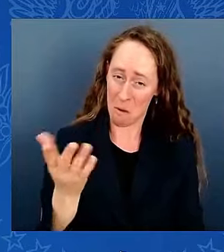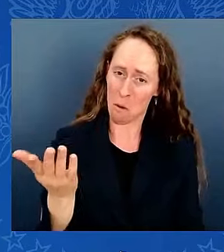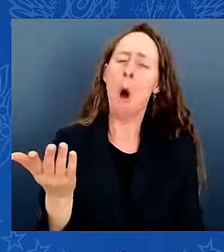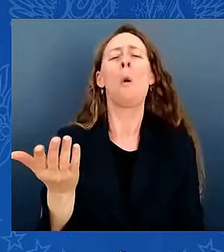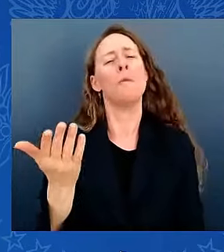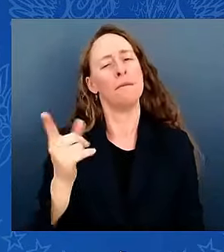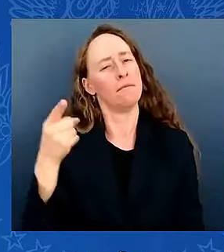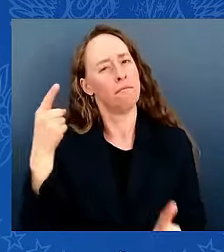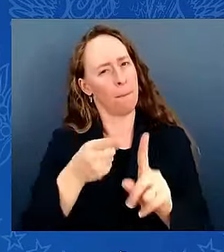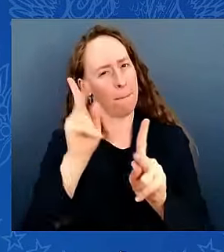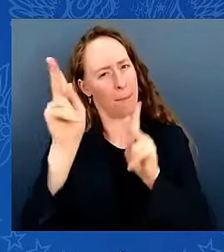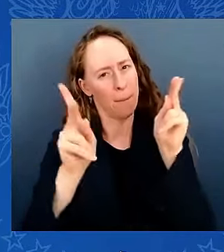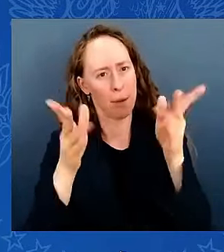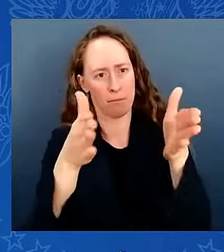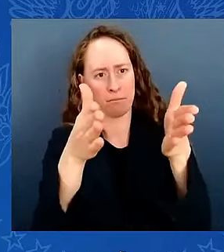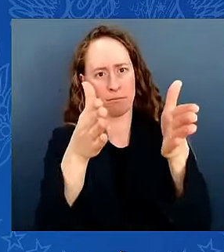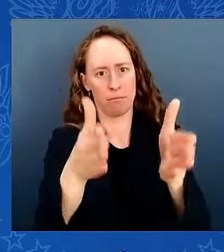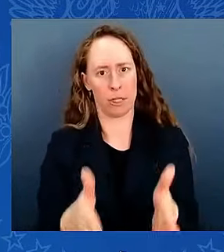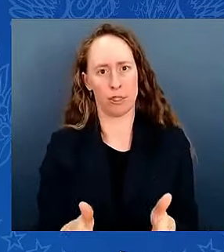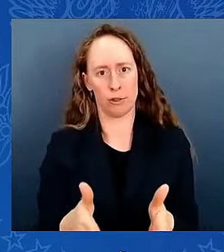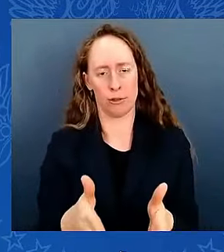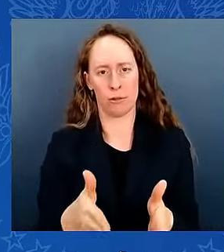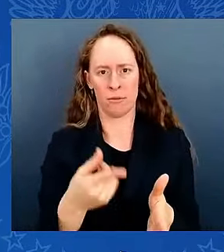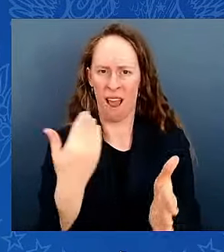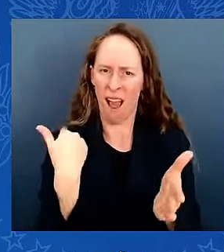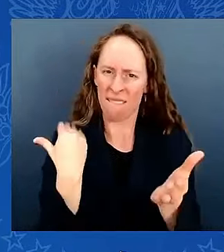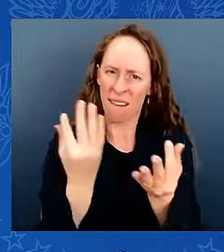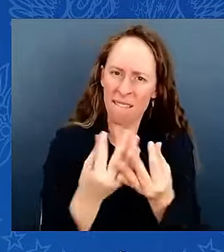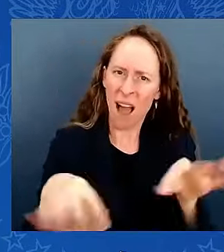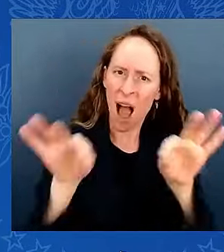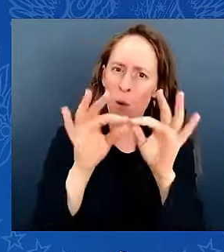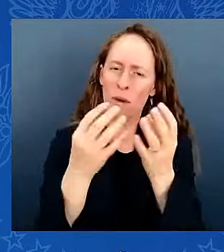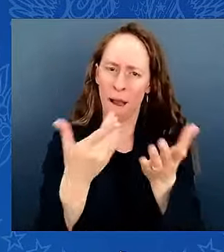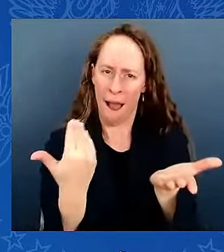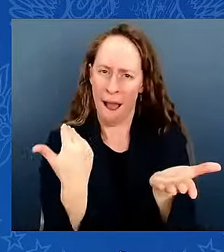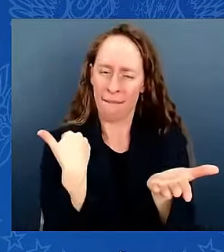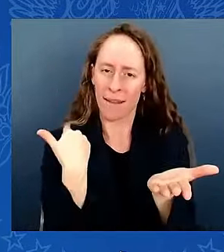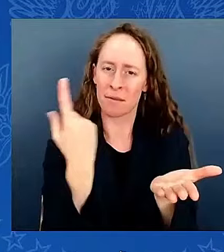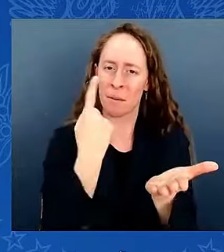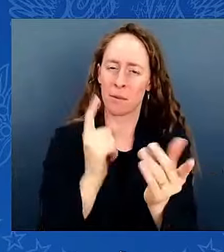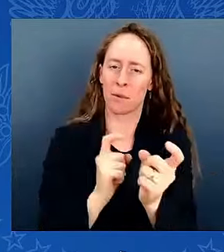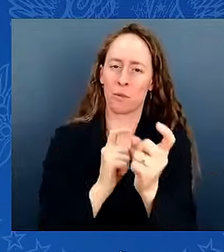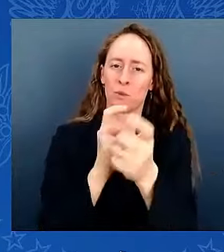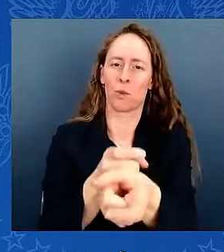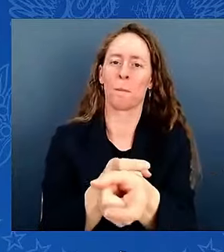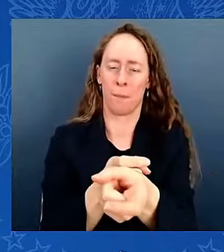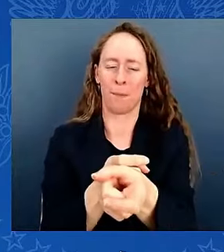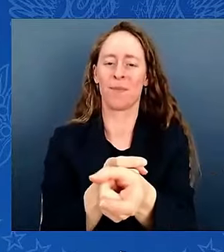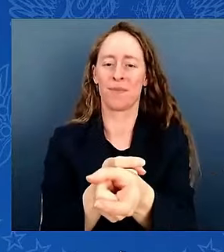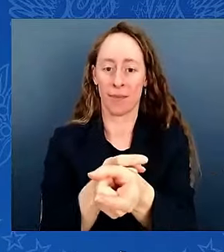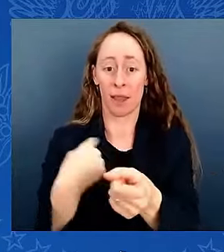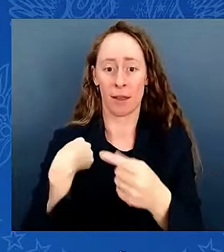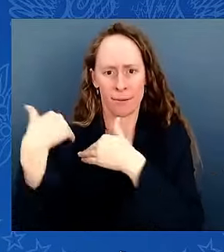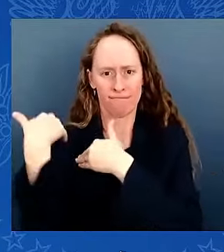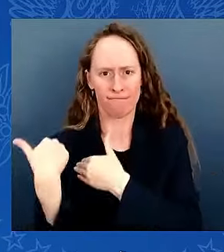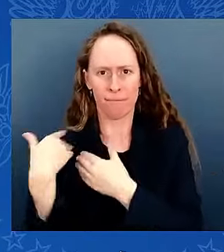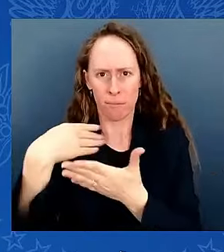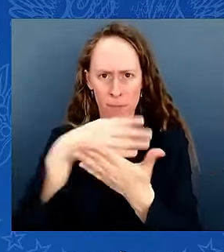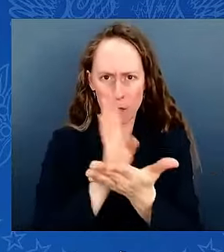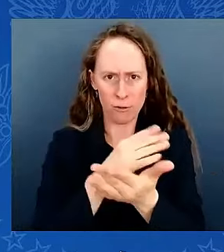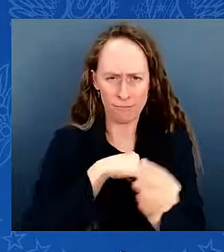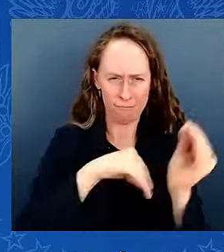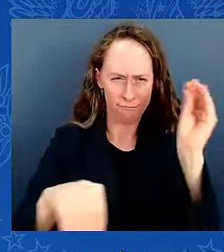and the inherent excellence. Which is why when I oversee the budget, I work to ensure that we invest in people and places that will ensure the